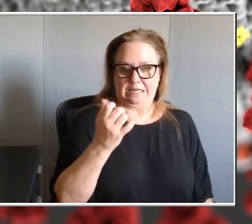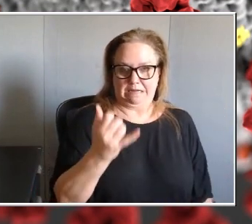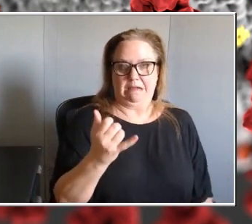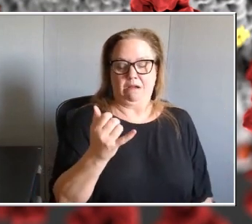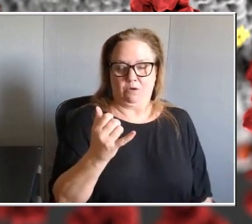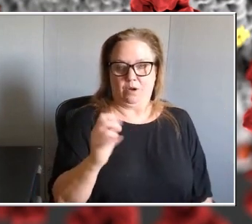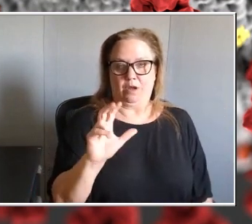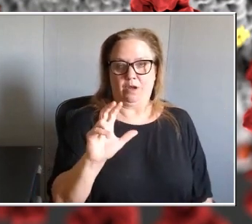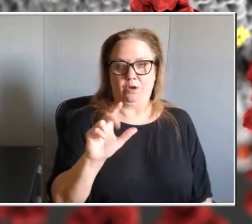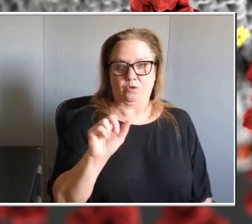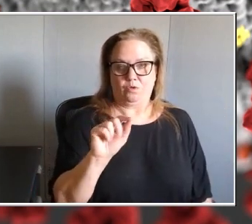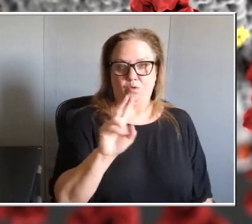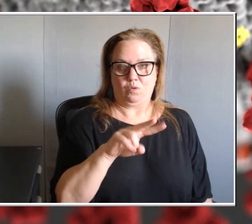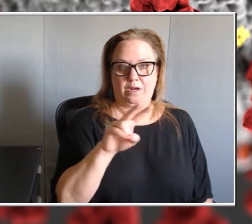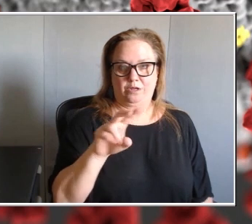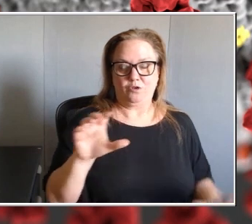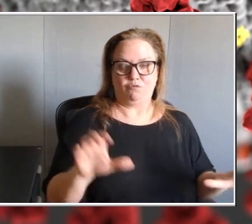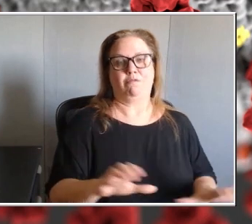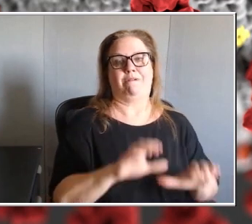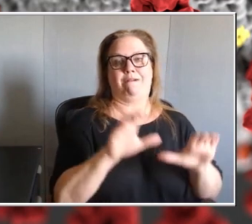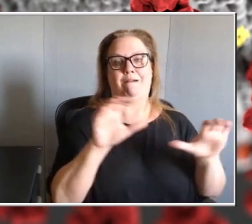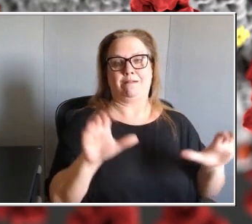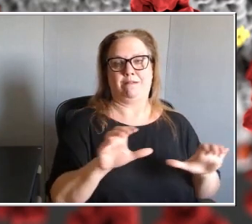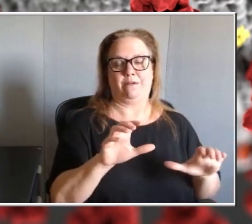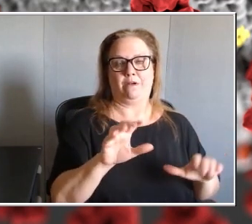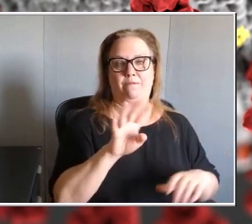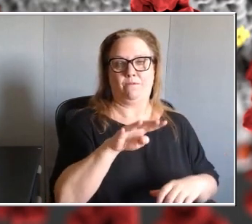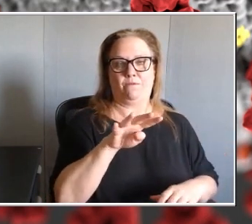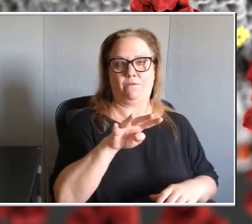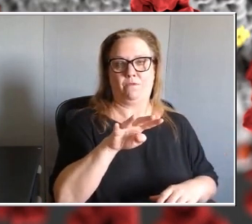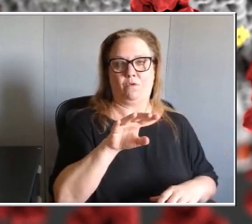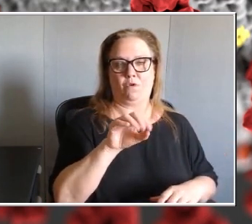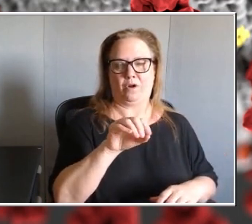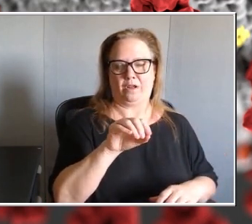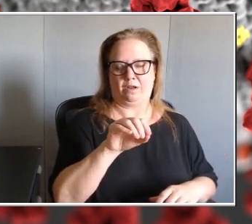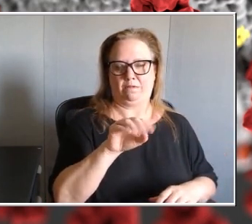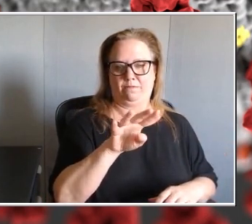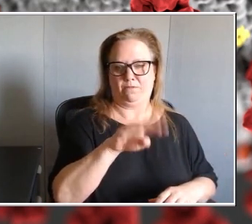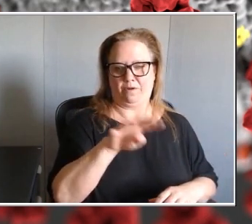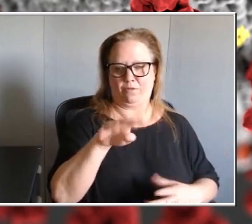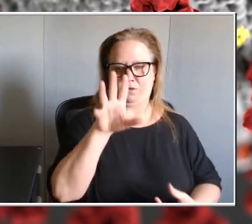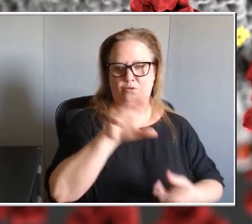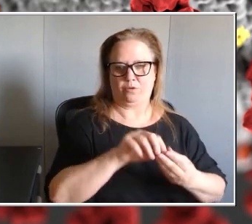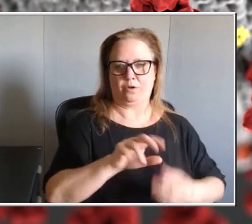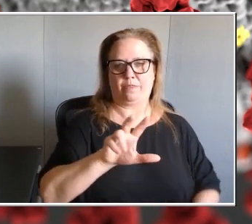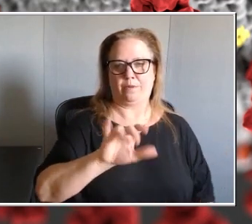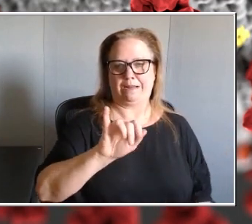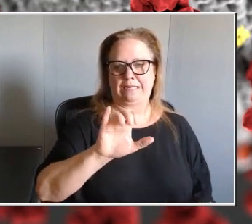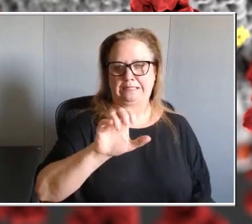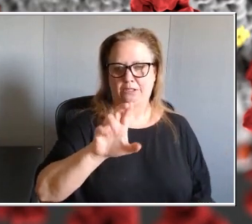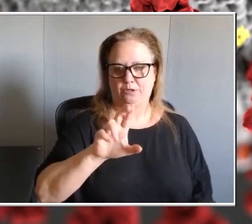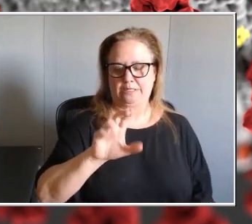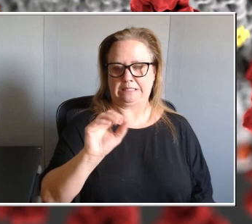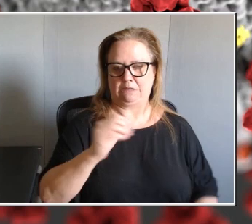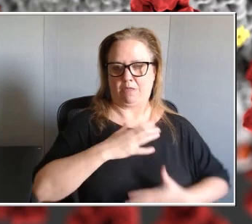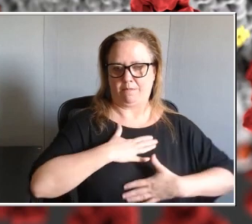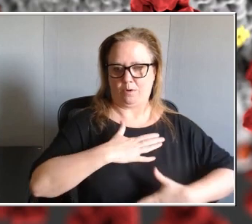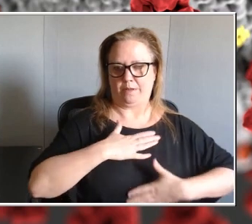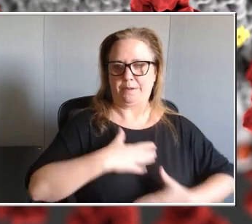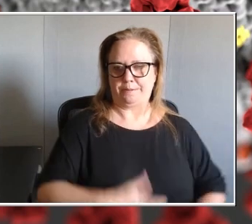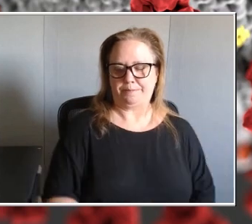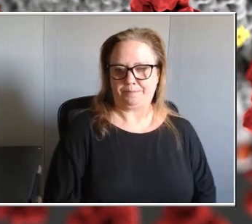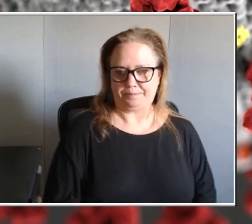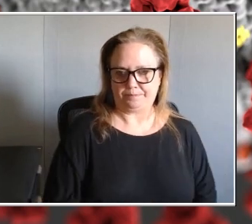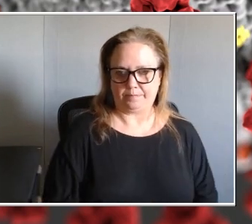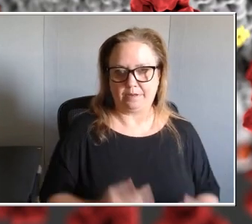we have 22 active infections, so 44 total, but 22 active, 3 in the ICU, and 0 on the ventilator. You know, Hawk,